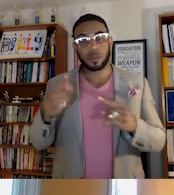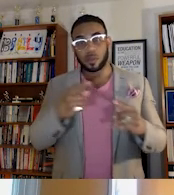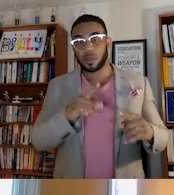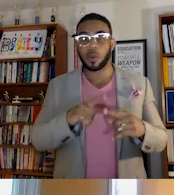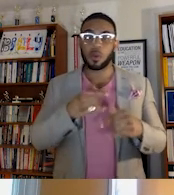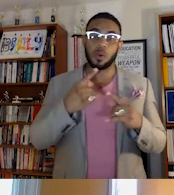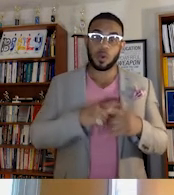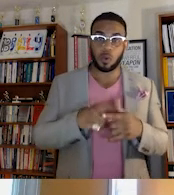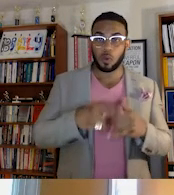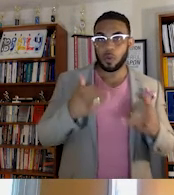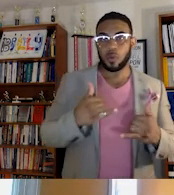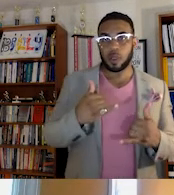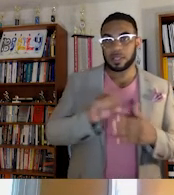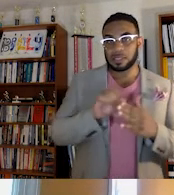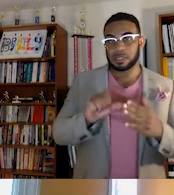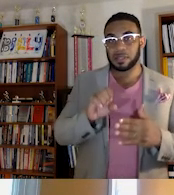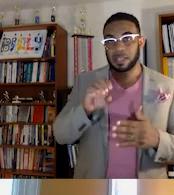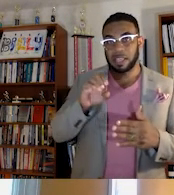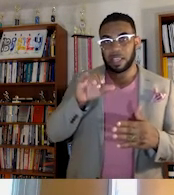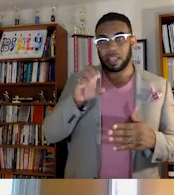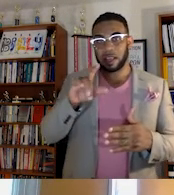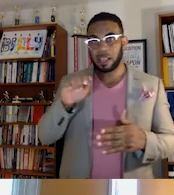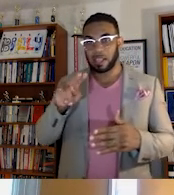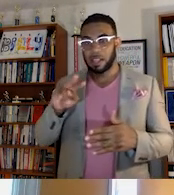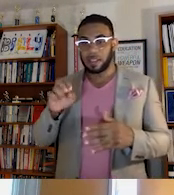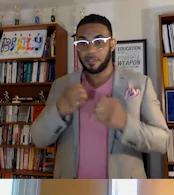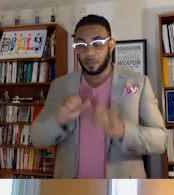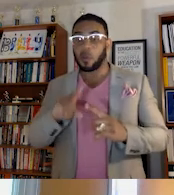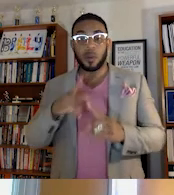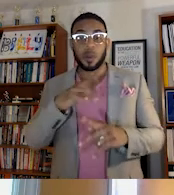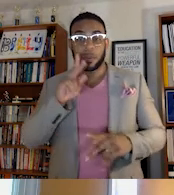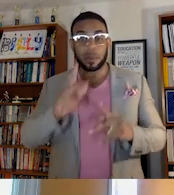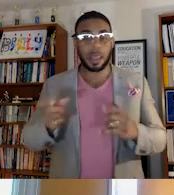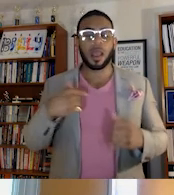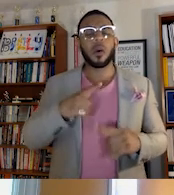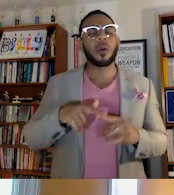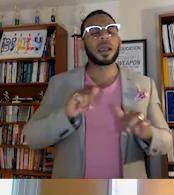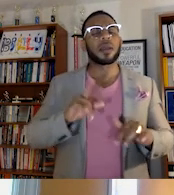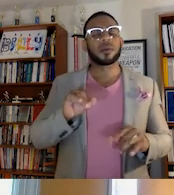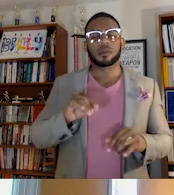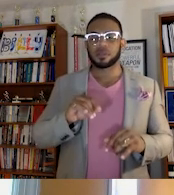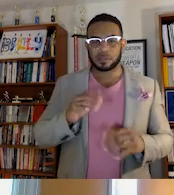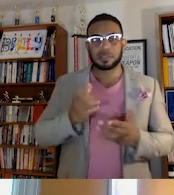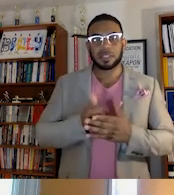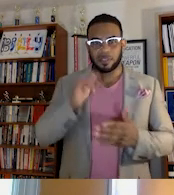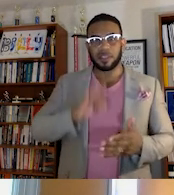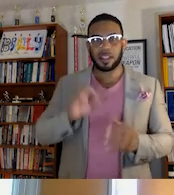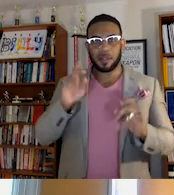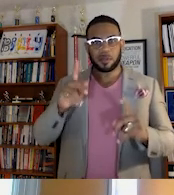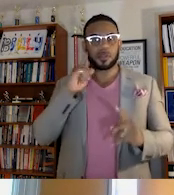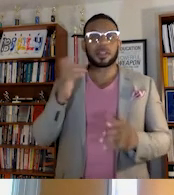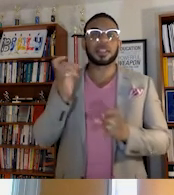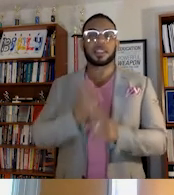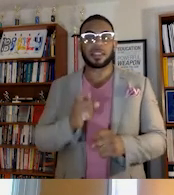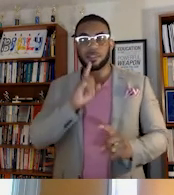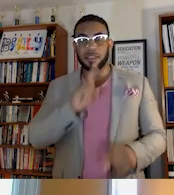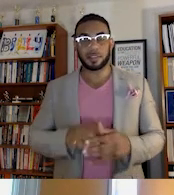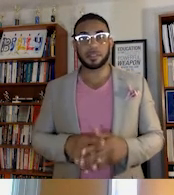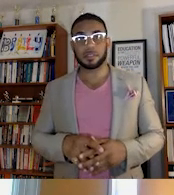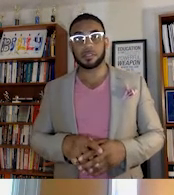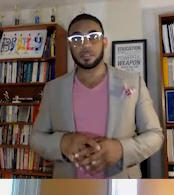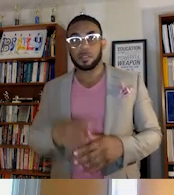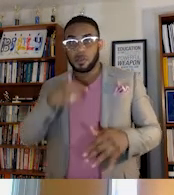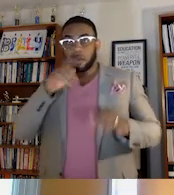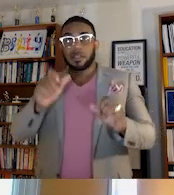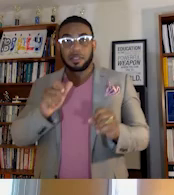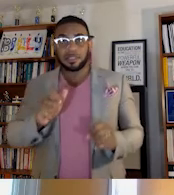or correct the system as a collective effort. And then when white people ask us, what can we do? Take advantage of the opportunity and give answers. Okay,